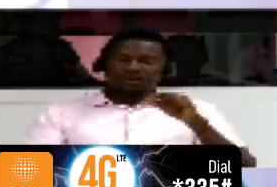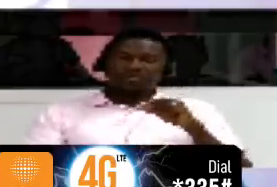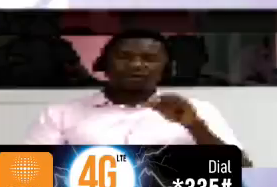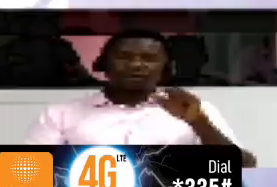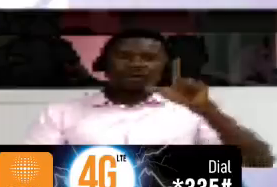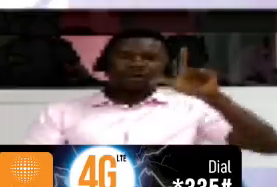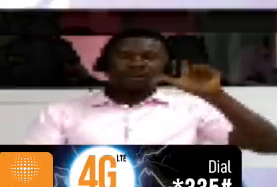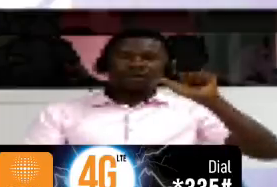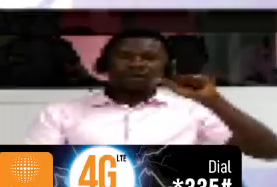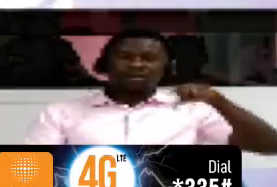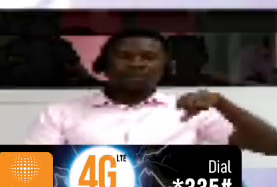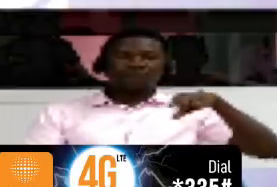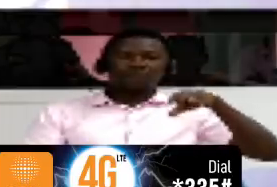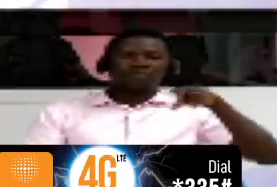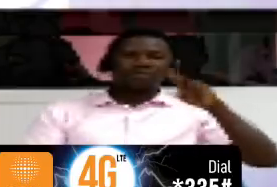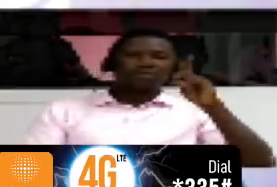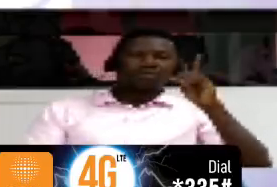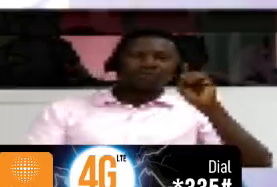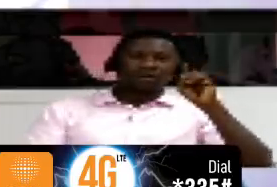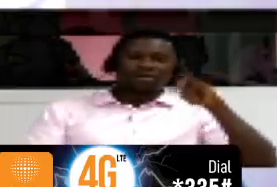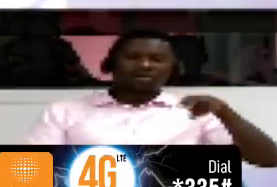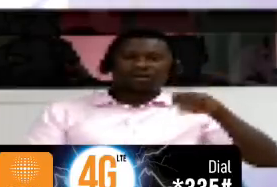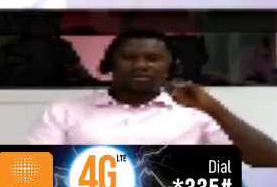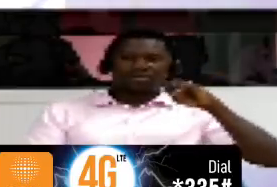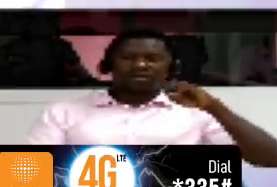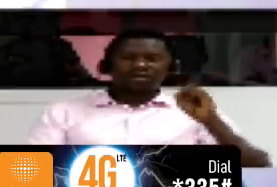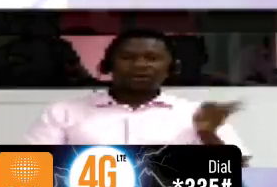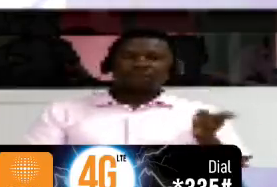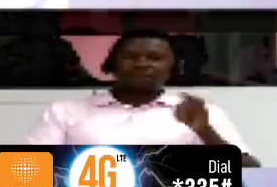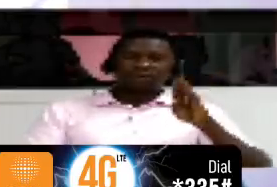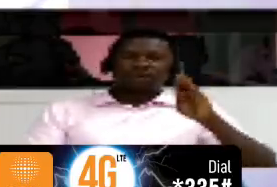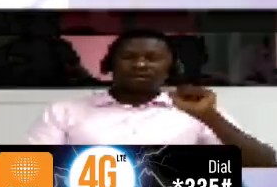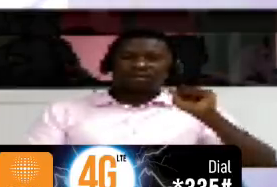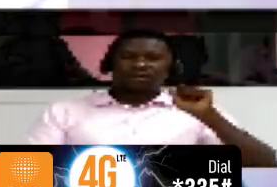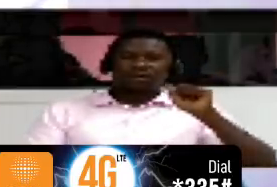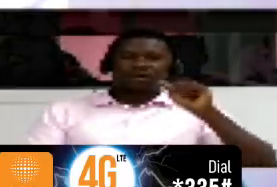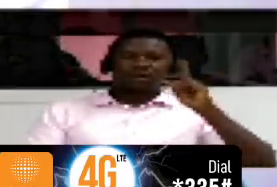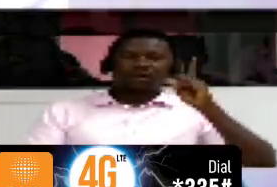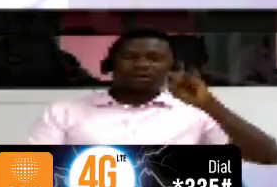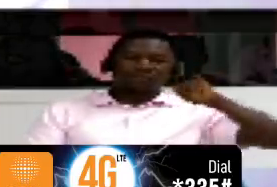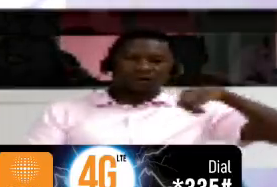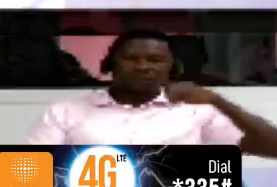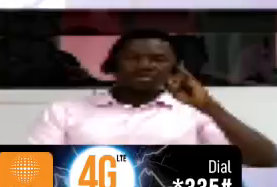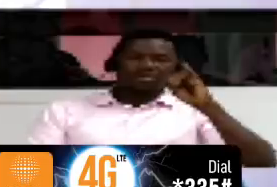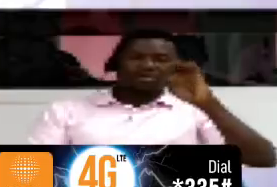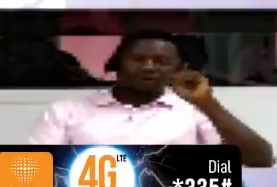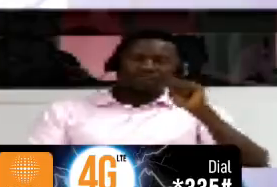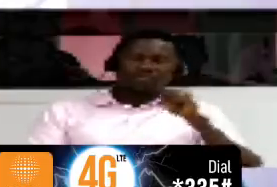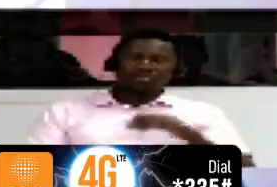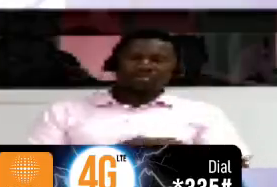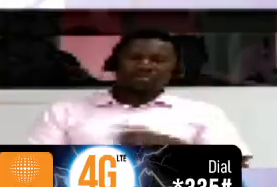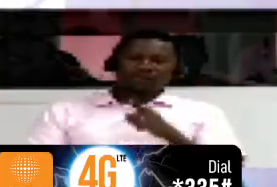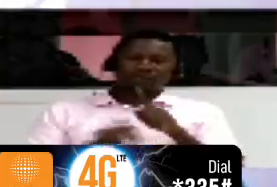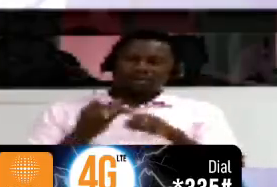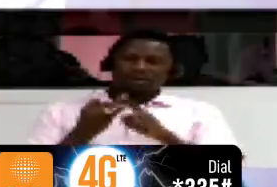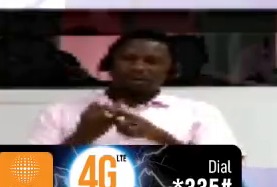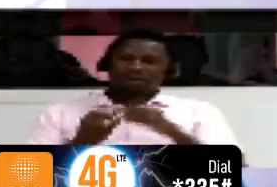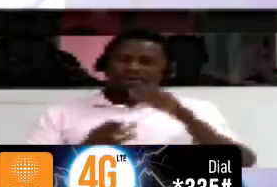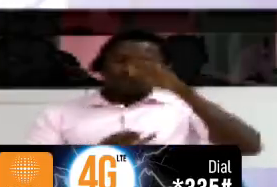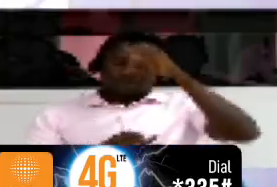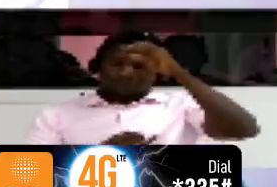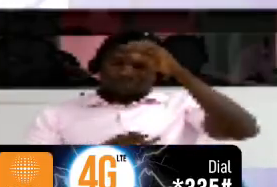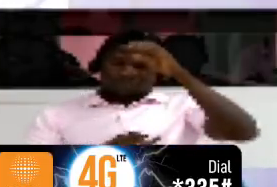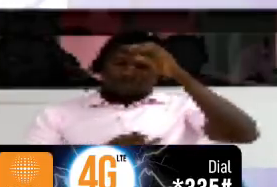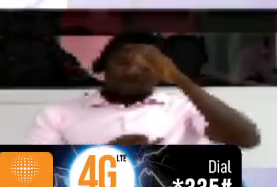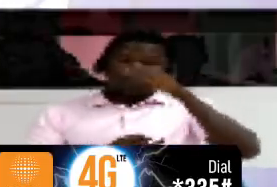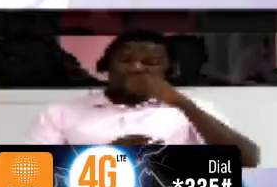Banding Baji, a.k.a. 13 Baji. Yes. Which other security... The Commissioner of Police, West Coast.